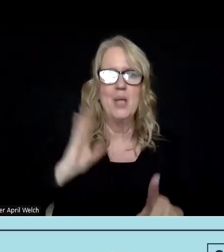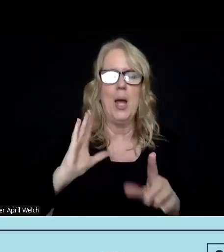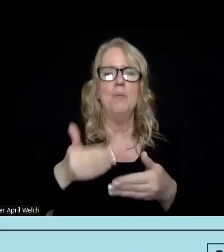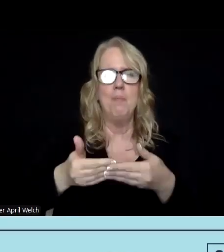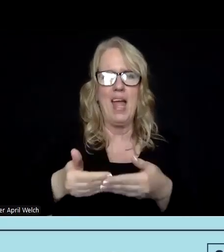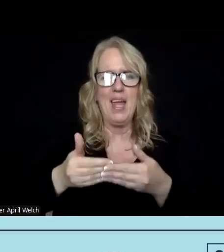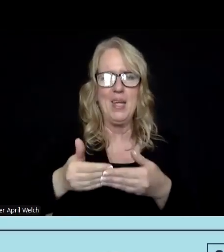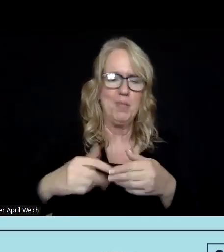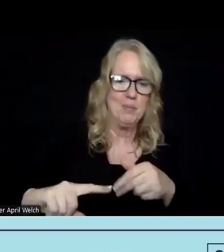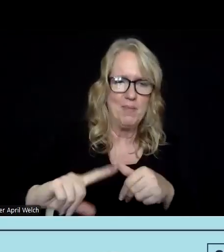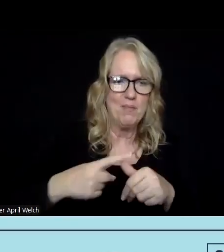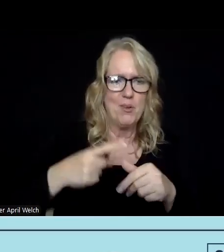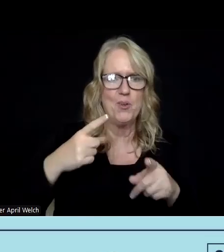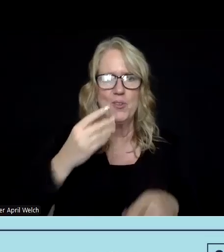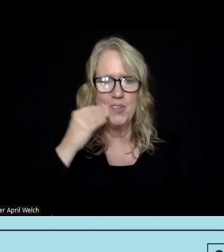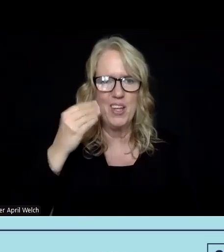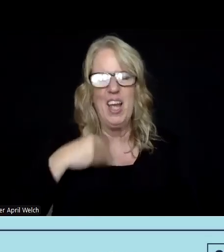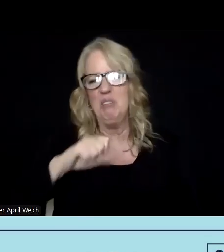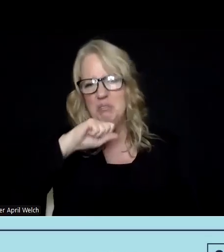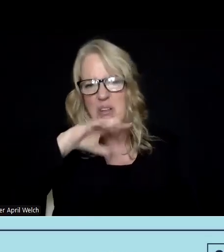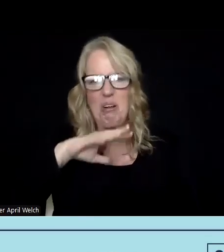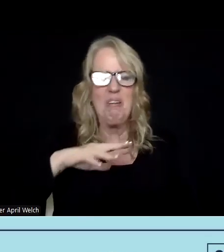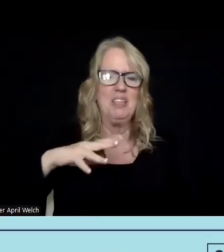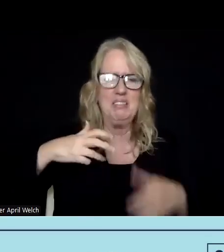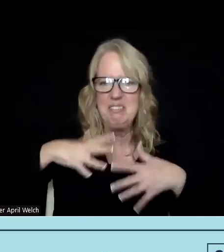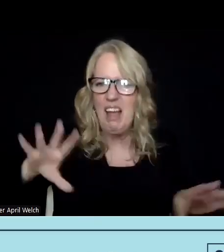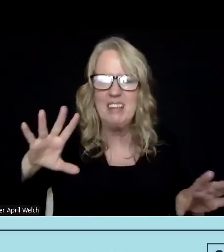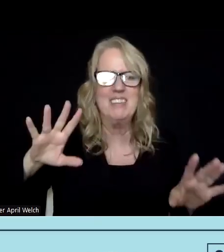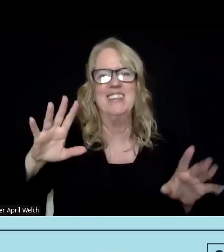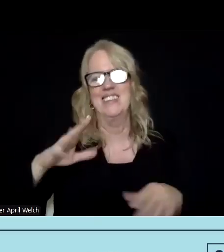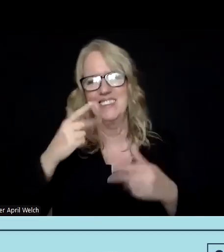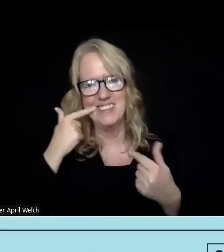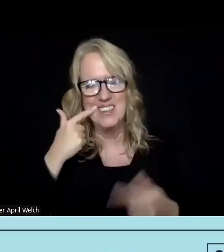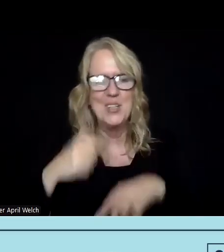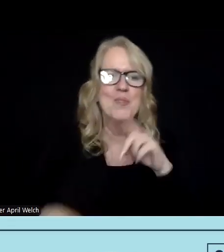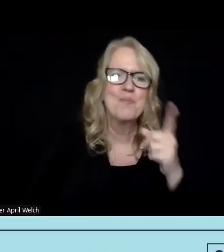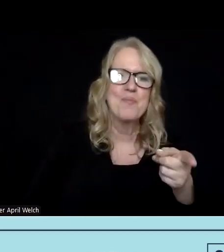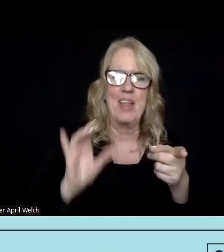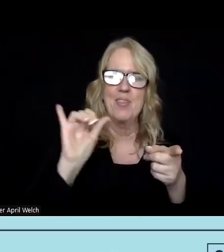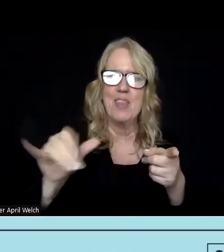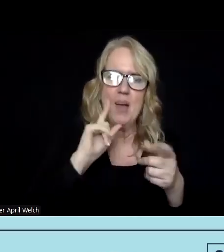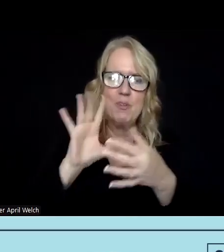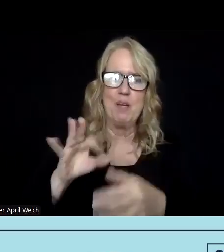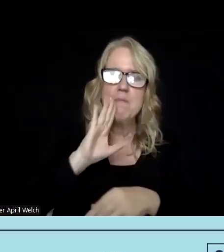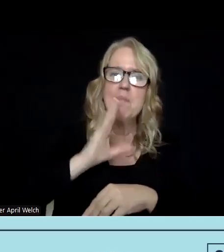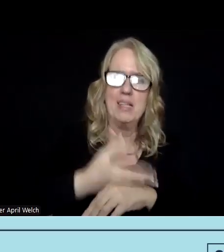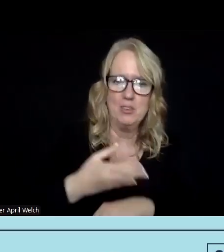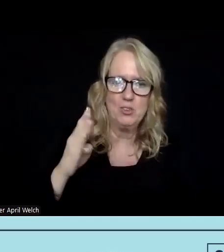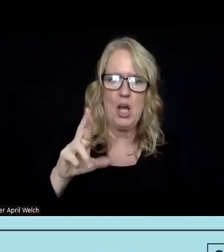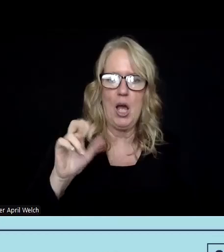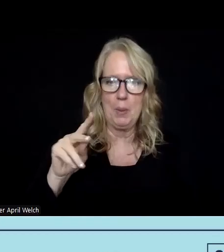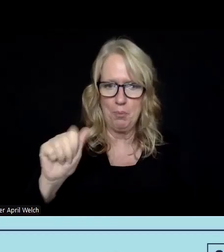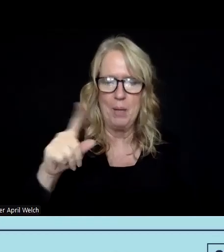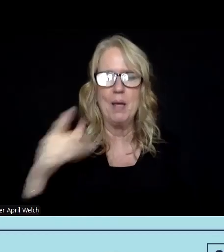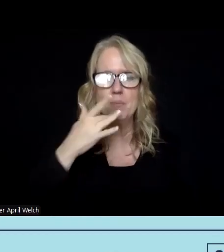first deployment in a Humvee and dirty and dusty. This was related to my daughter, Brenna. It was her birthday. I was